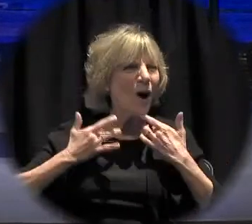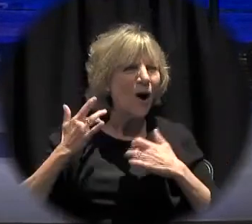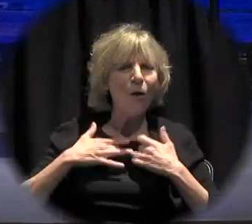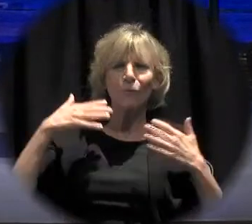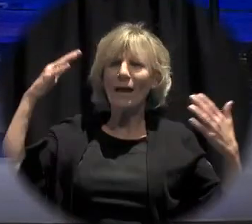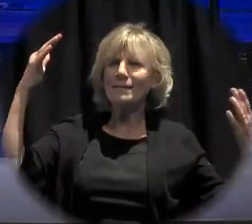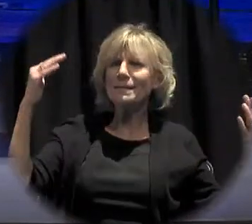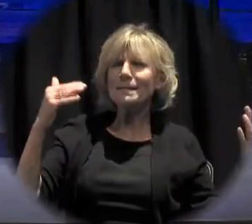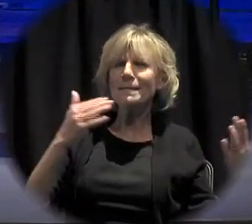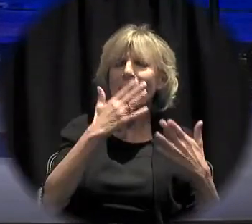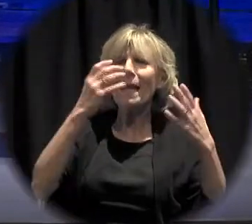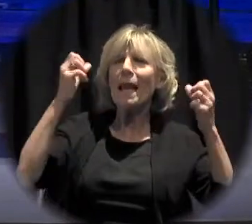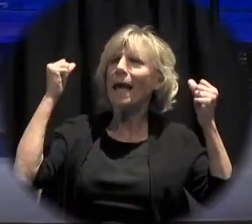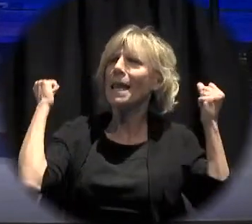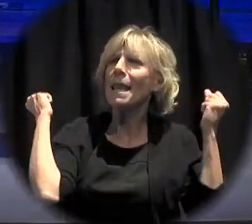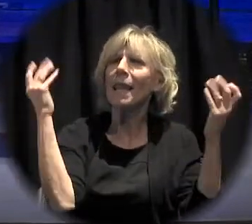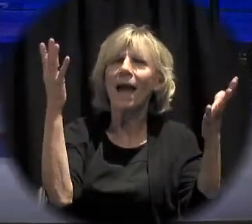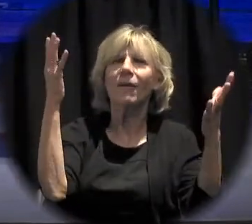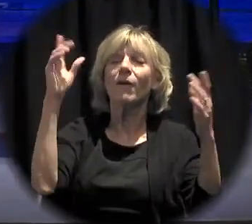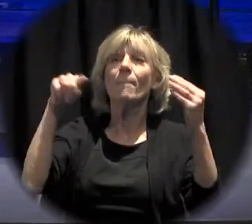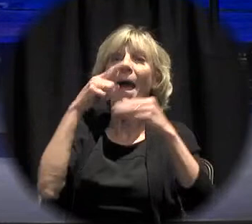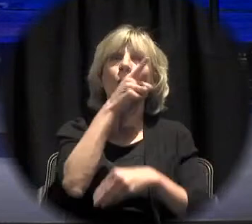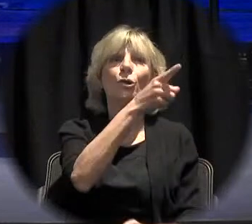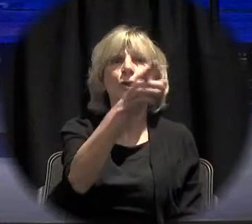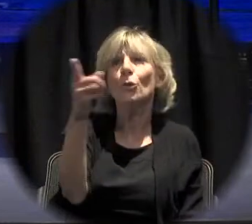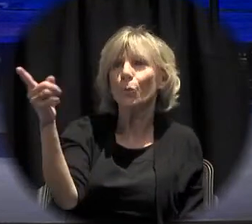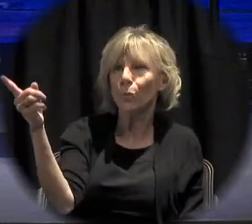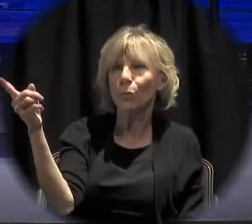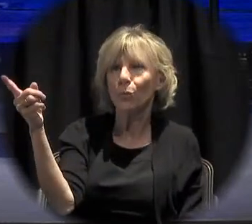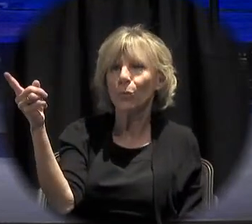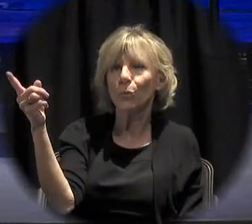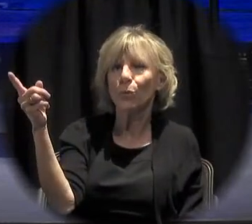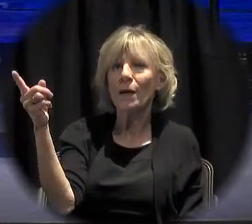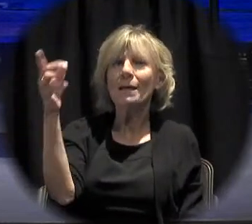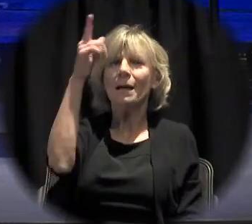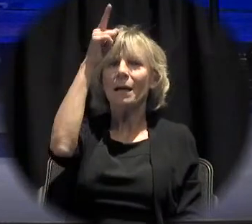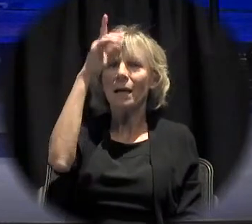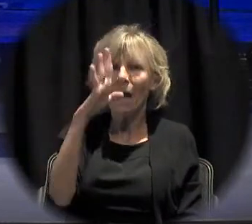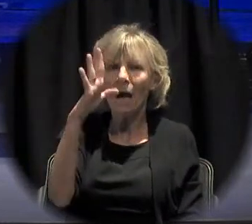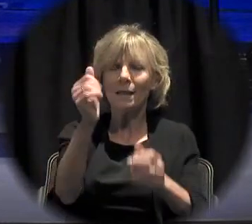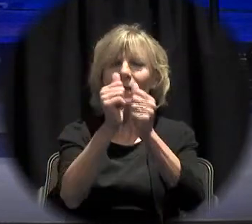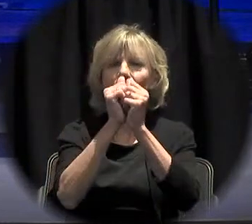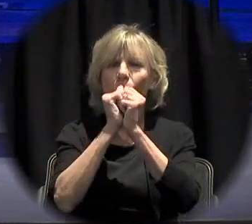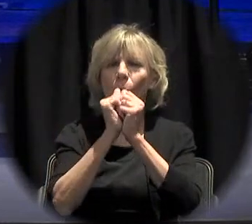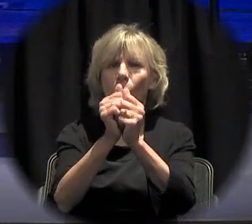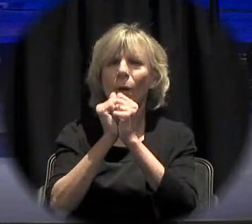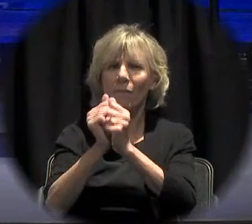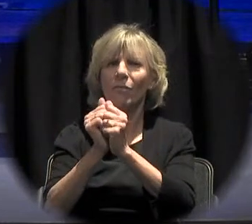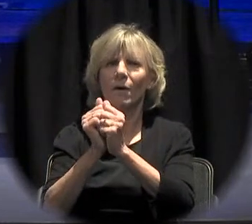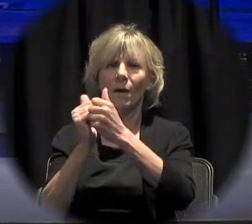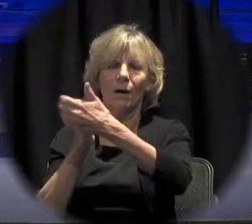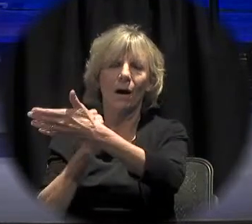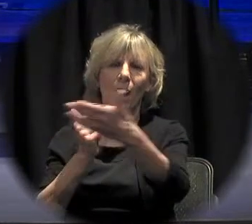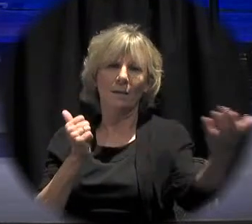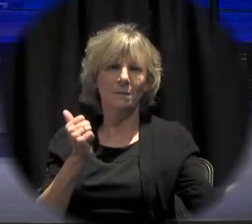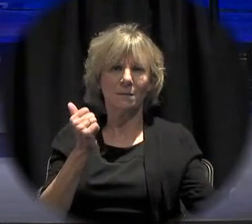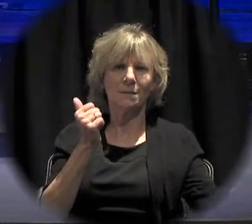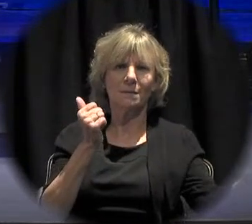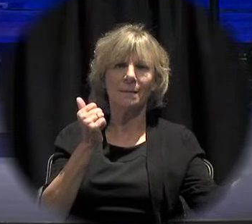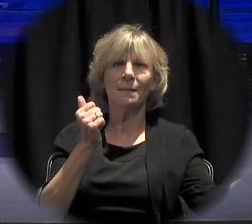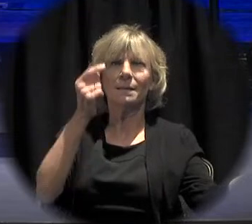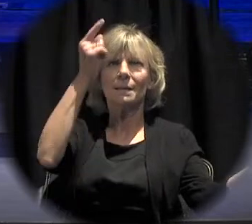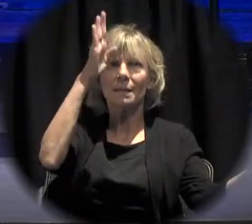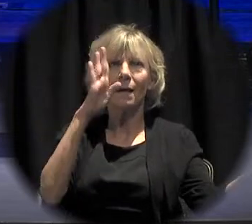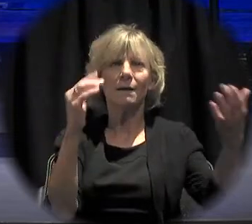pleasure in his people, of God's love for his people, that God is with us, that God is for us,